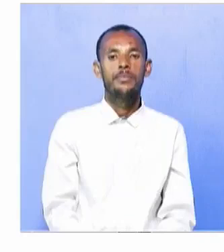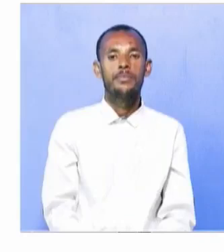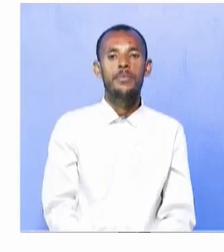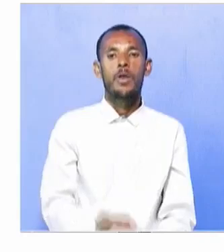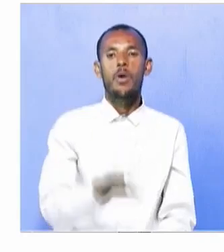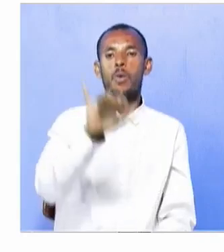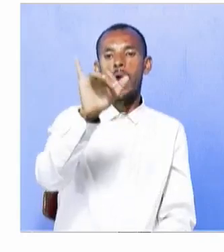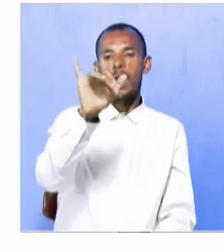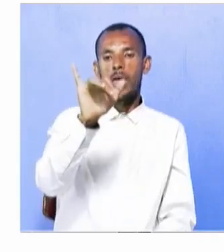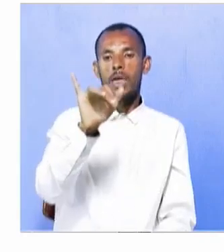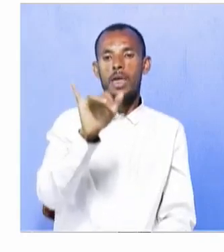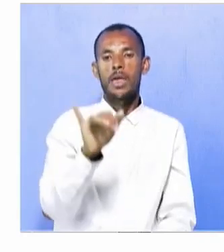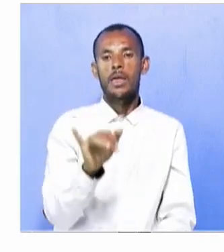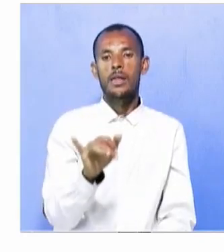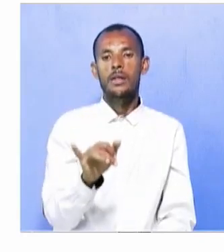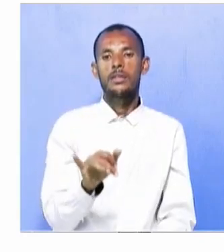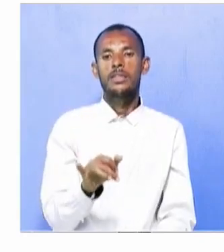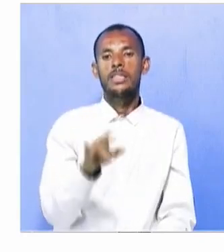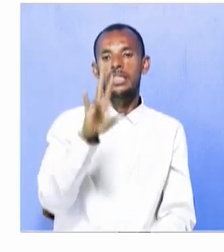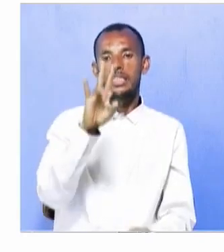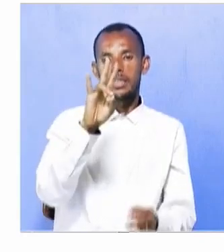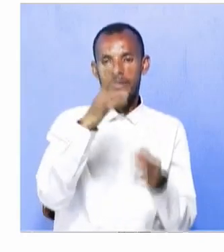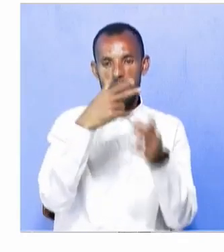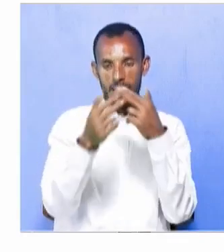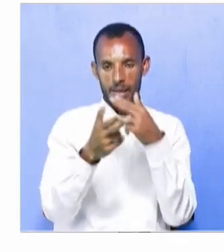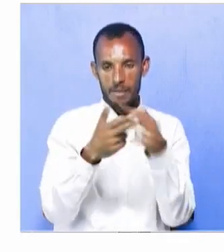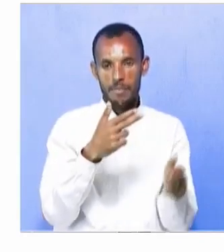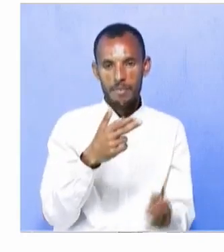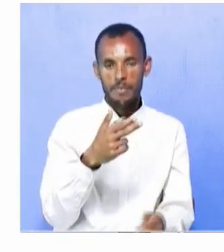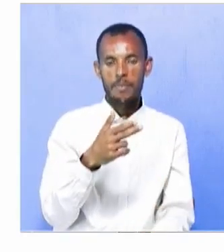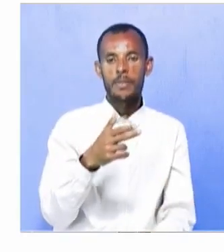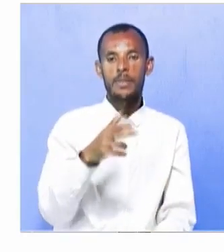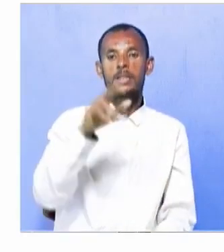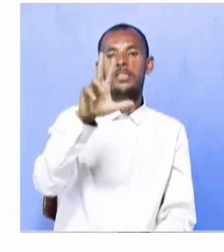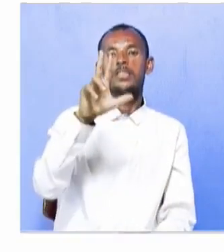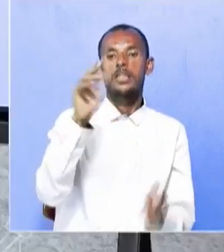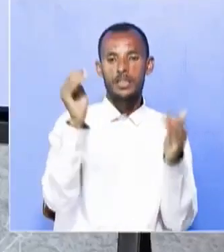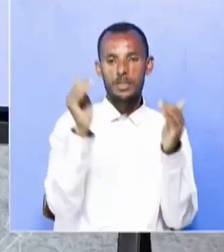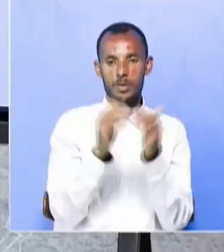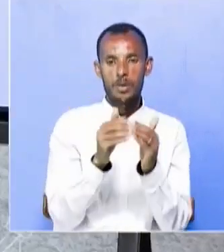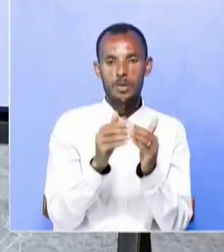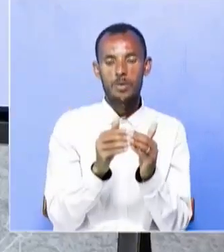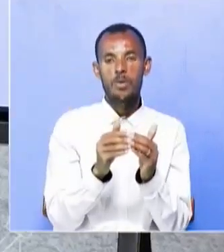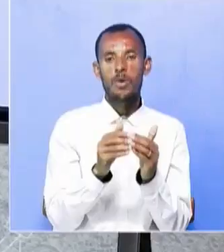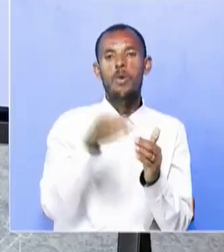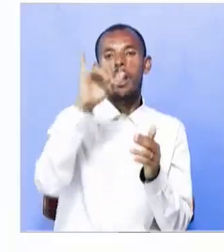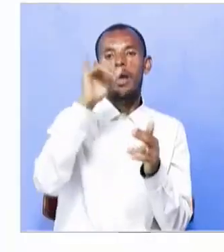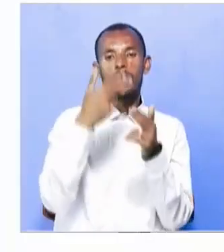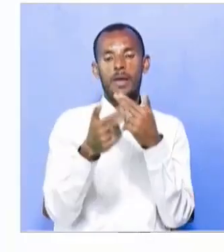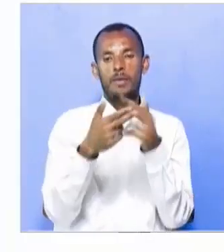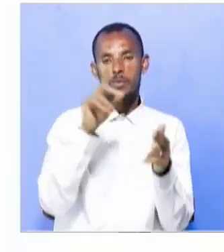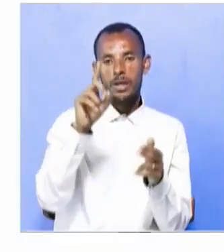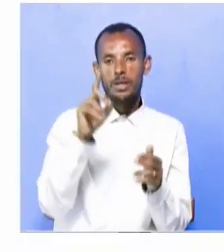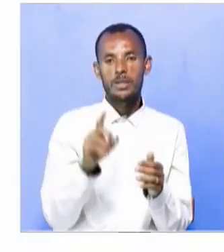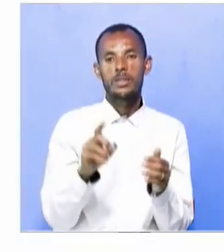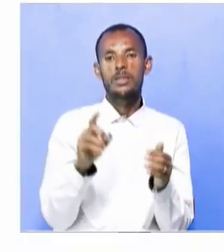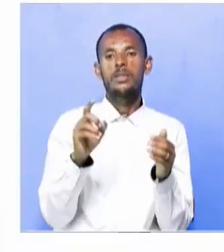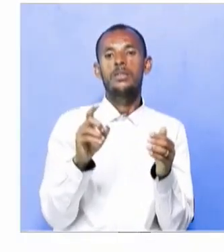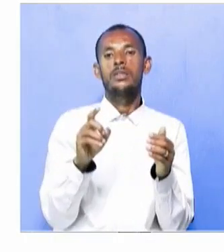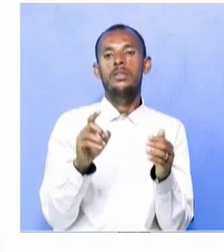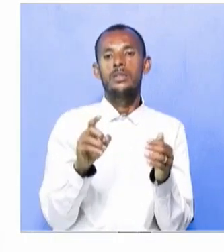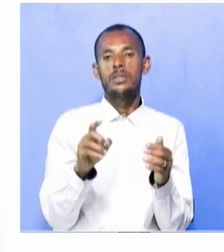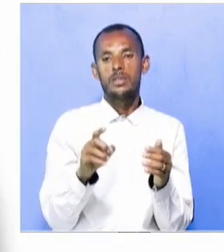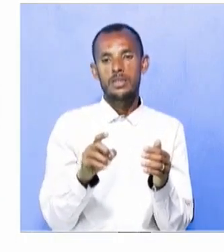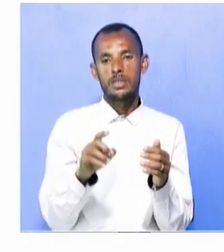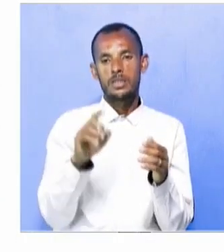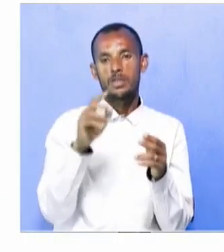y becomes, or 7 times 3. 7 times 3 is equals to y times 1, which is y itself. So